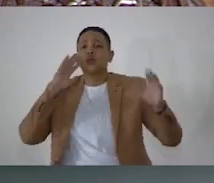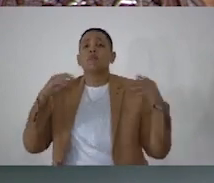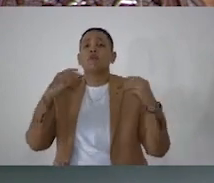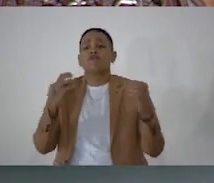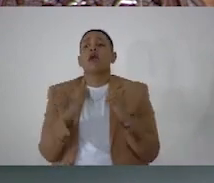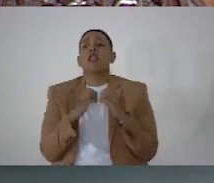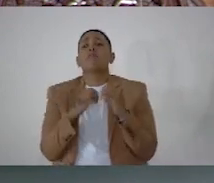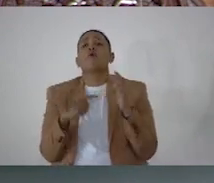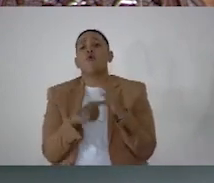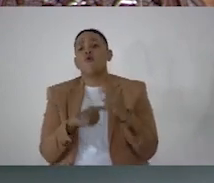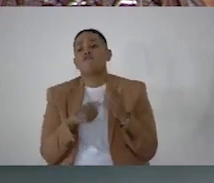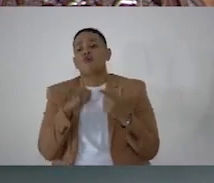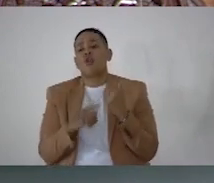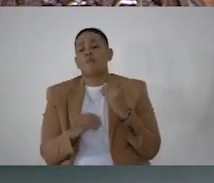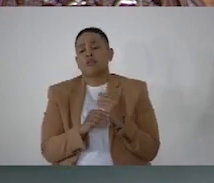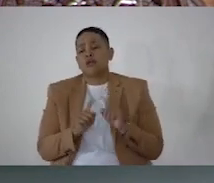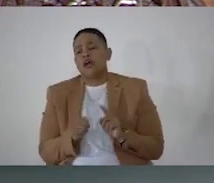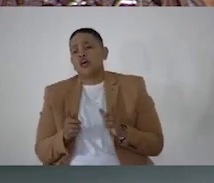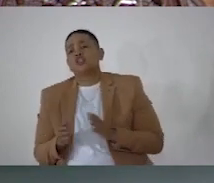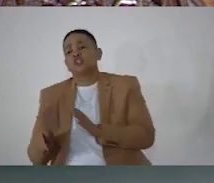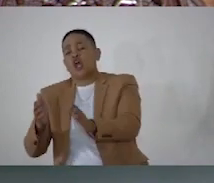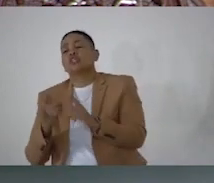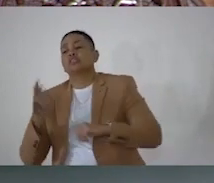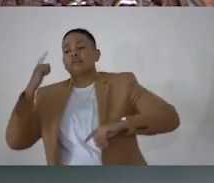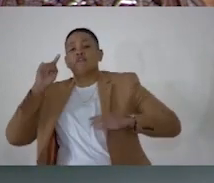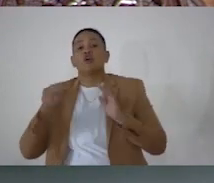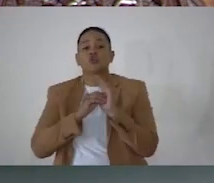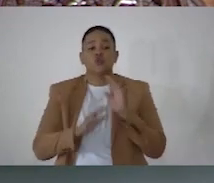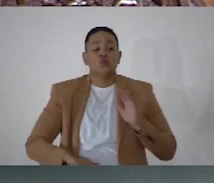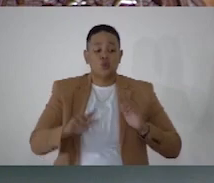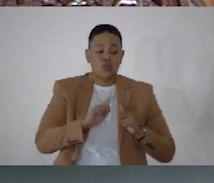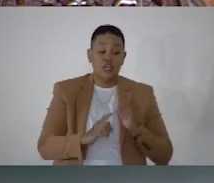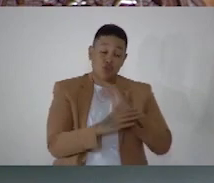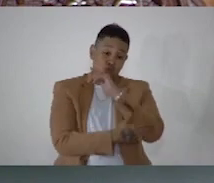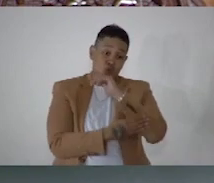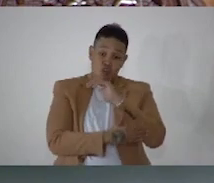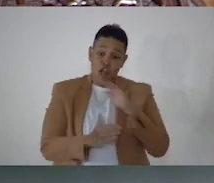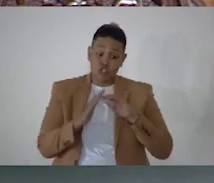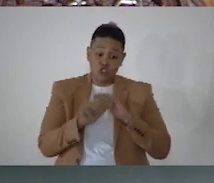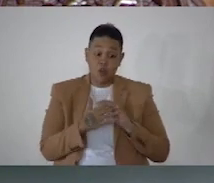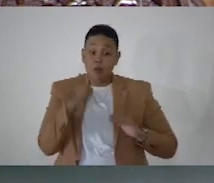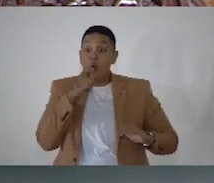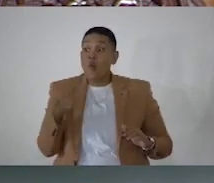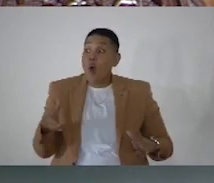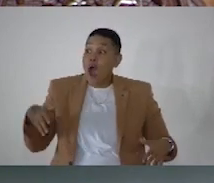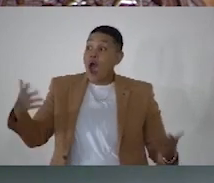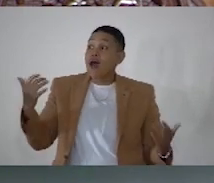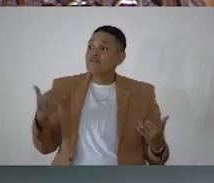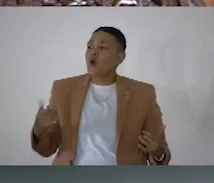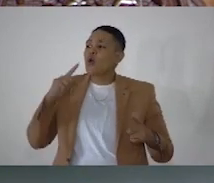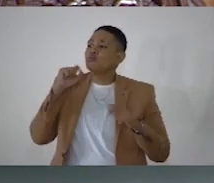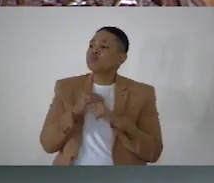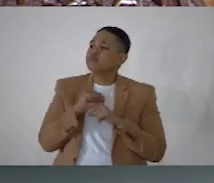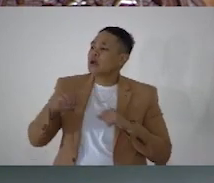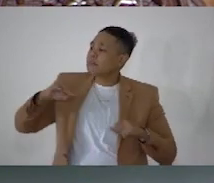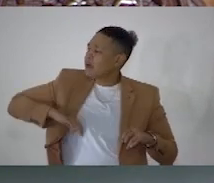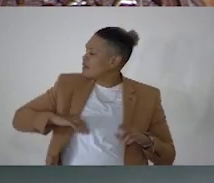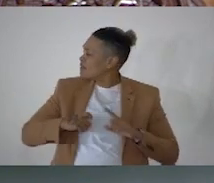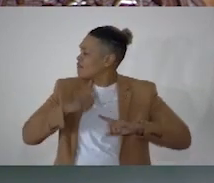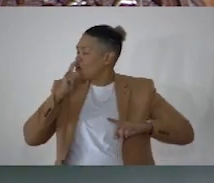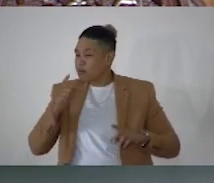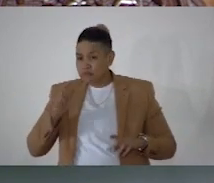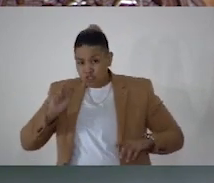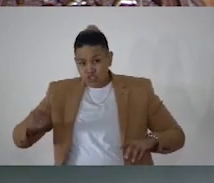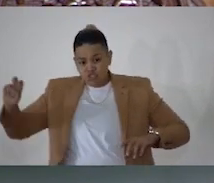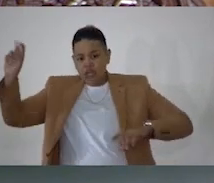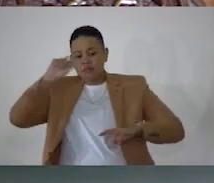more affordable alternative for the students in rural Jamaica who do not now benefit from the